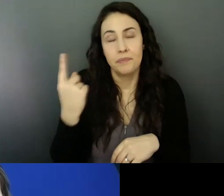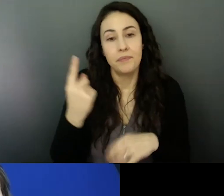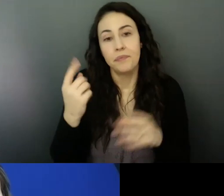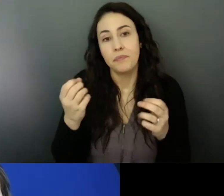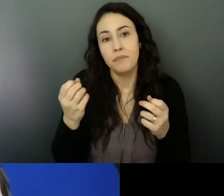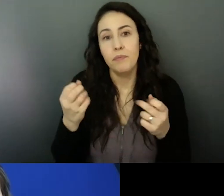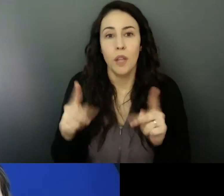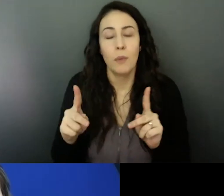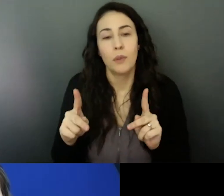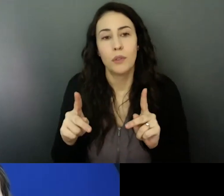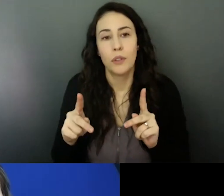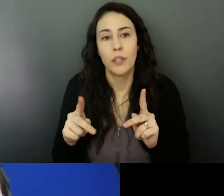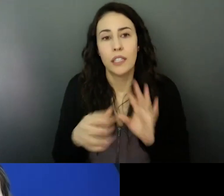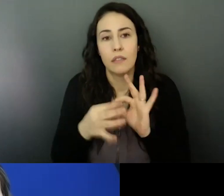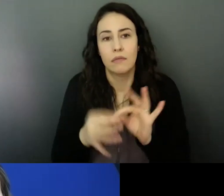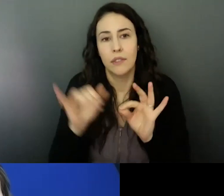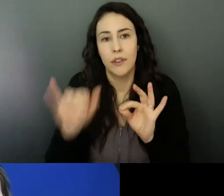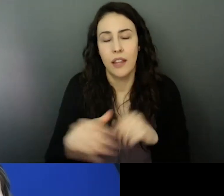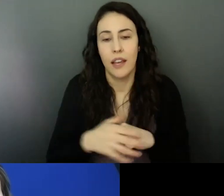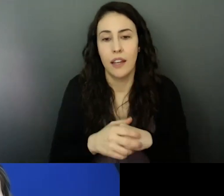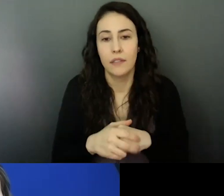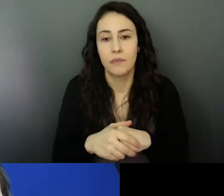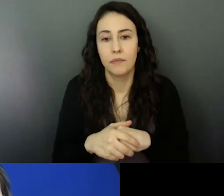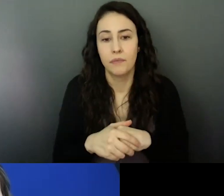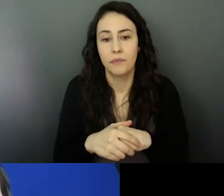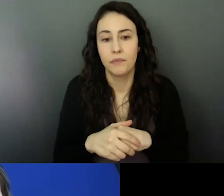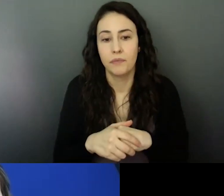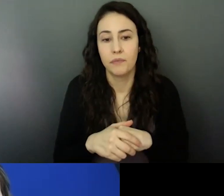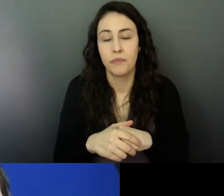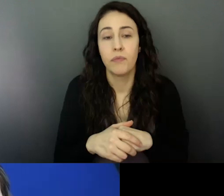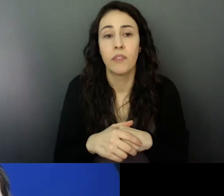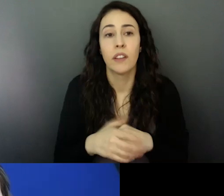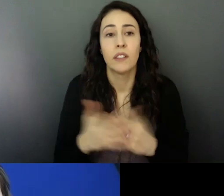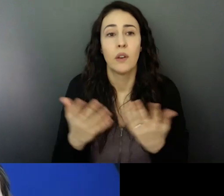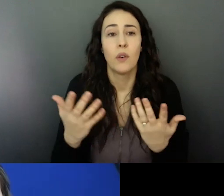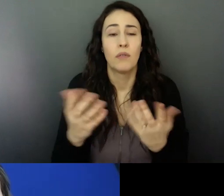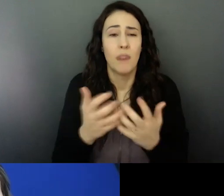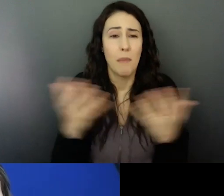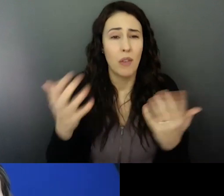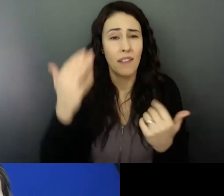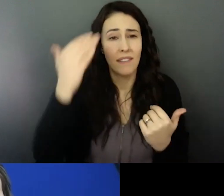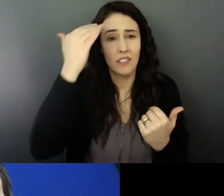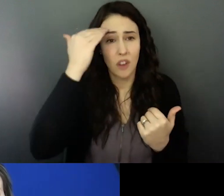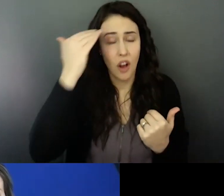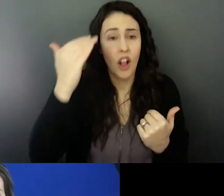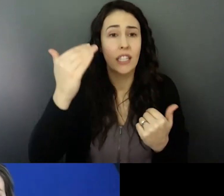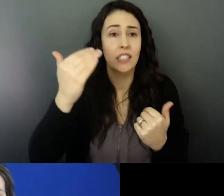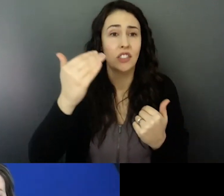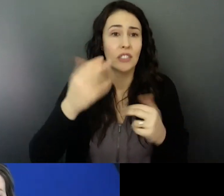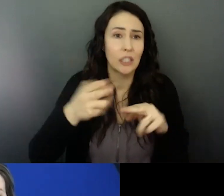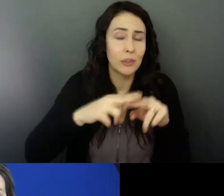there. The rapidly increasing amount of knowledge, the new data and ideas are always challenging